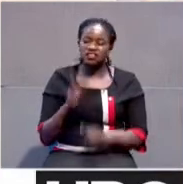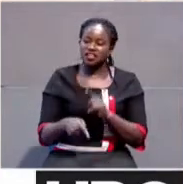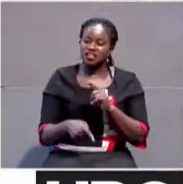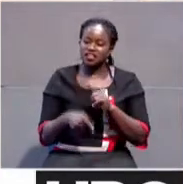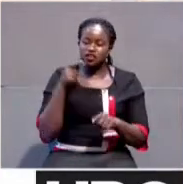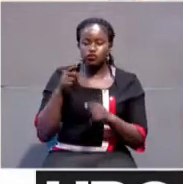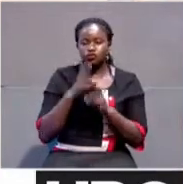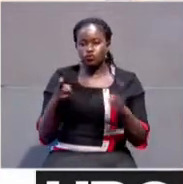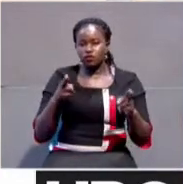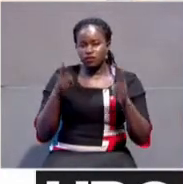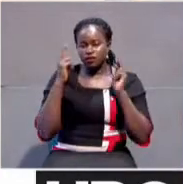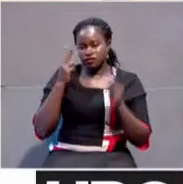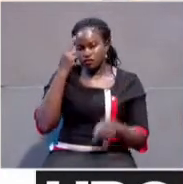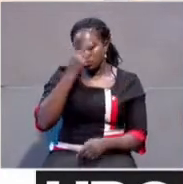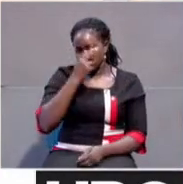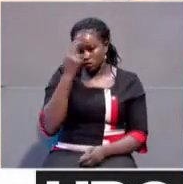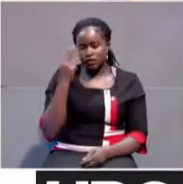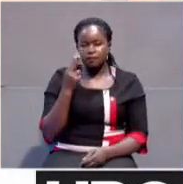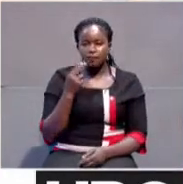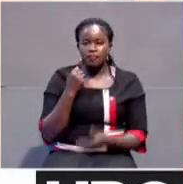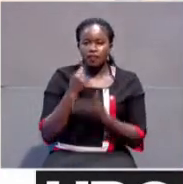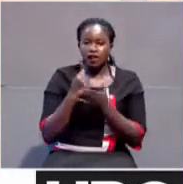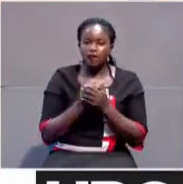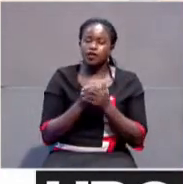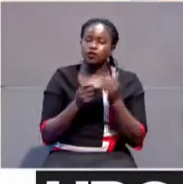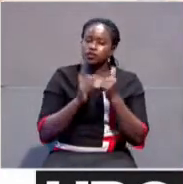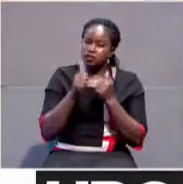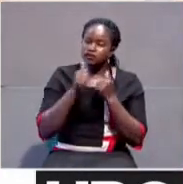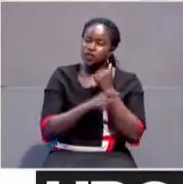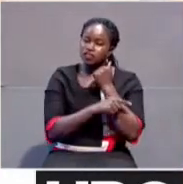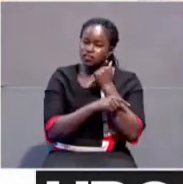a university student just because of stealing